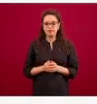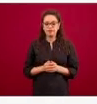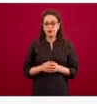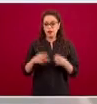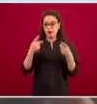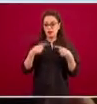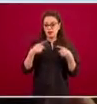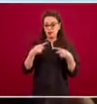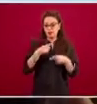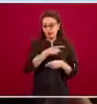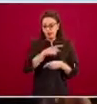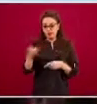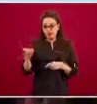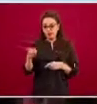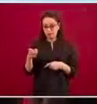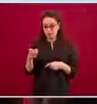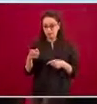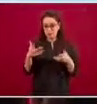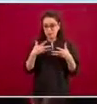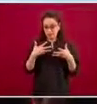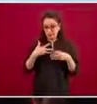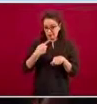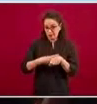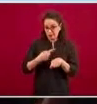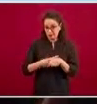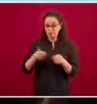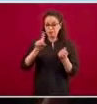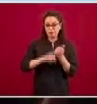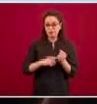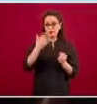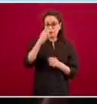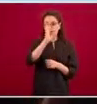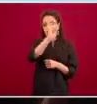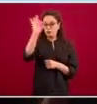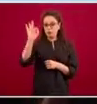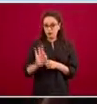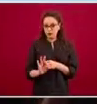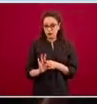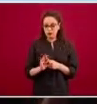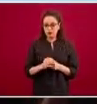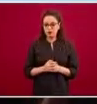This is what you see in green.